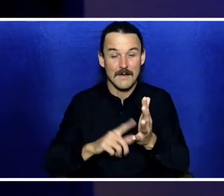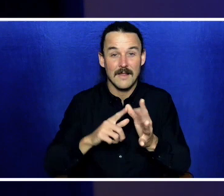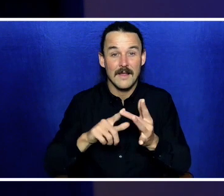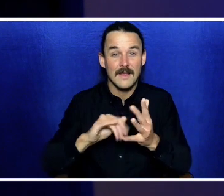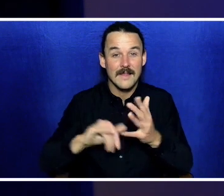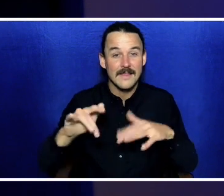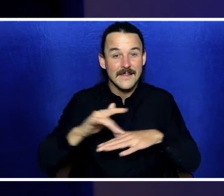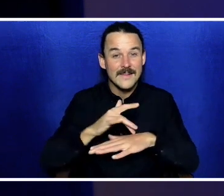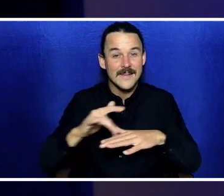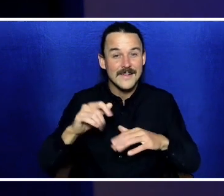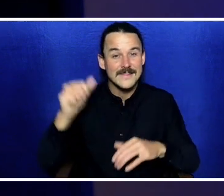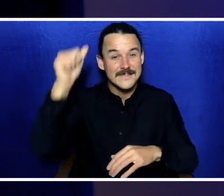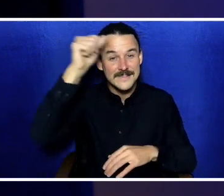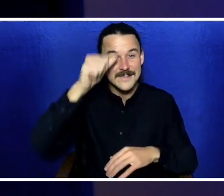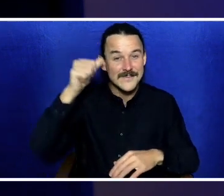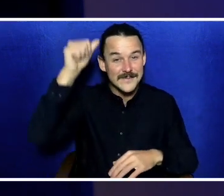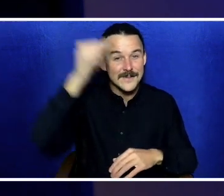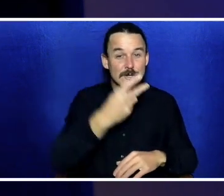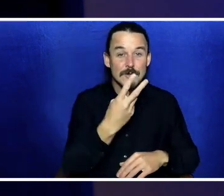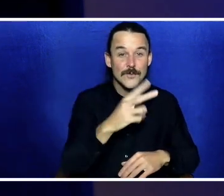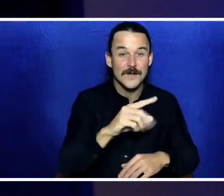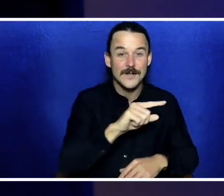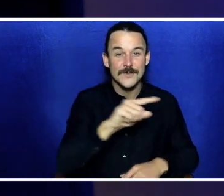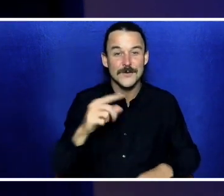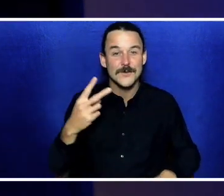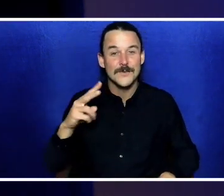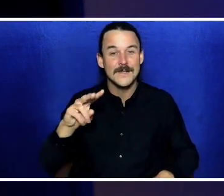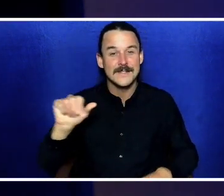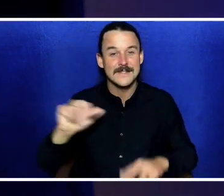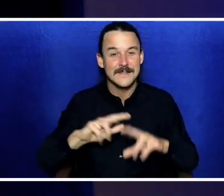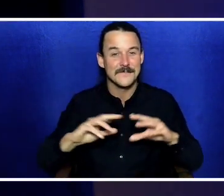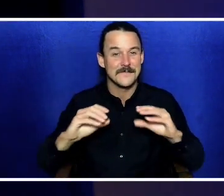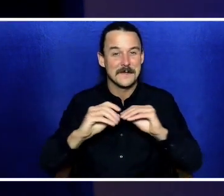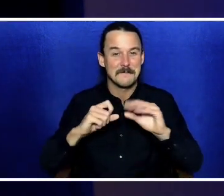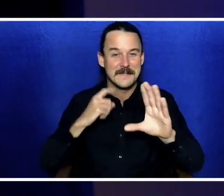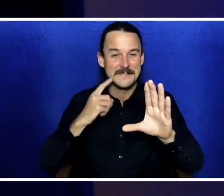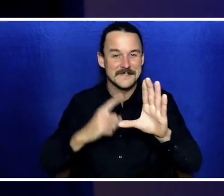the 26th of February next year. Now, Richard,